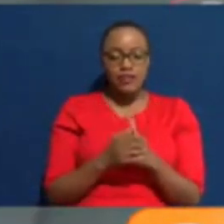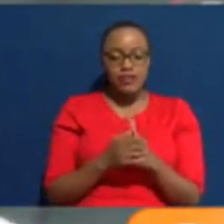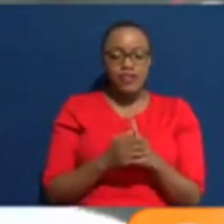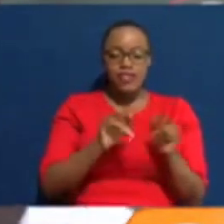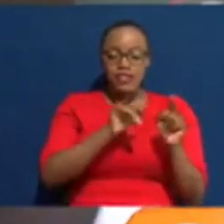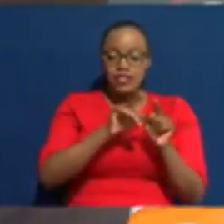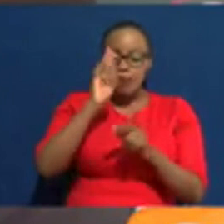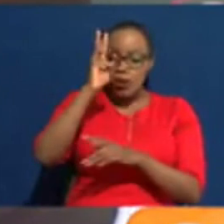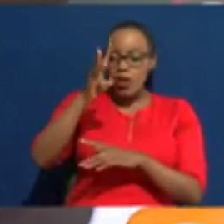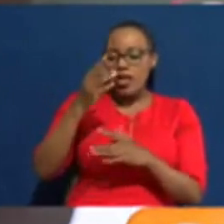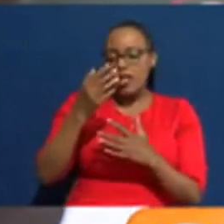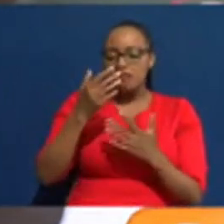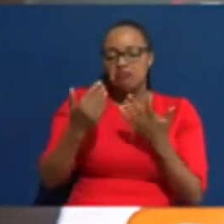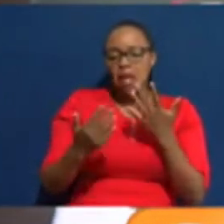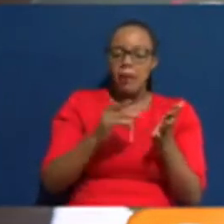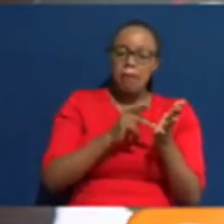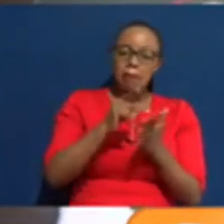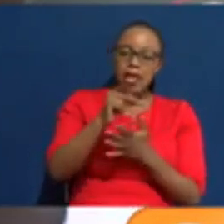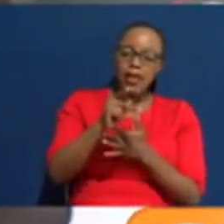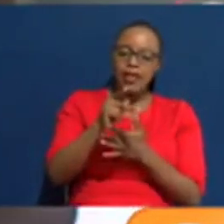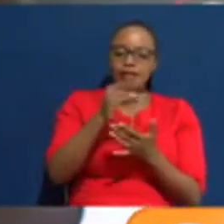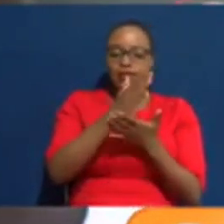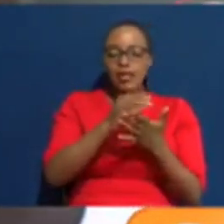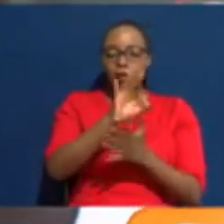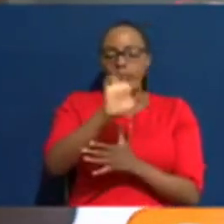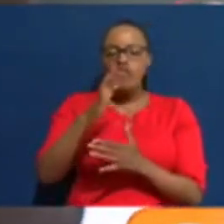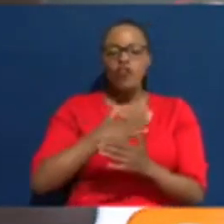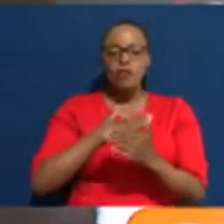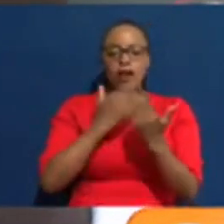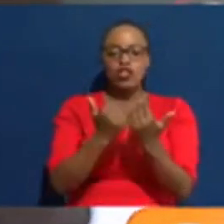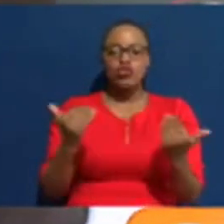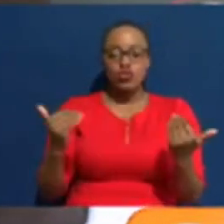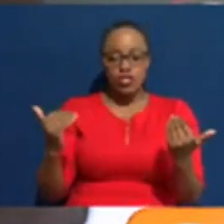I'm going to part, at least I'm going to pay part of the school fees for my kids.